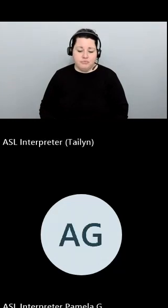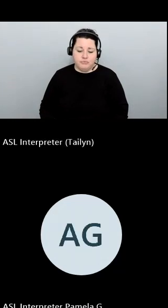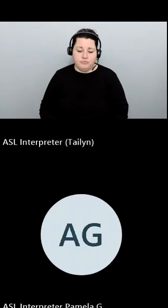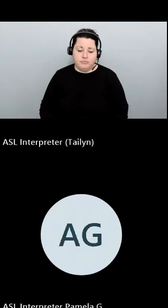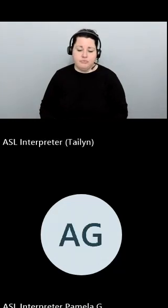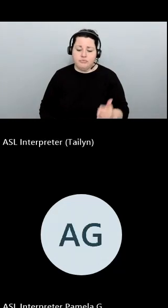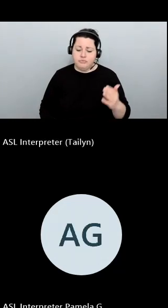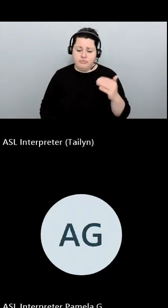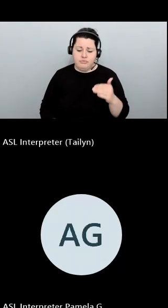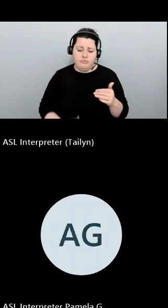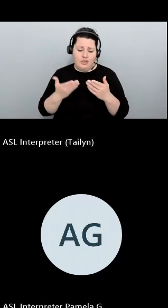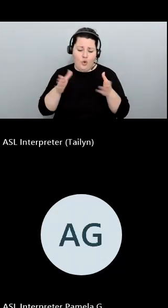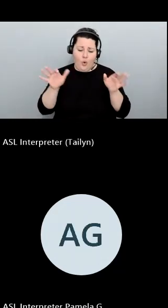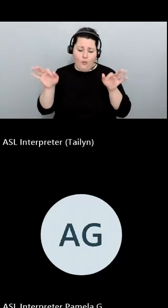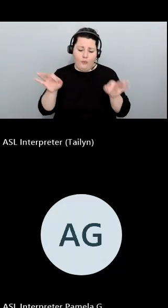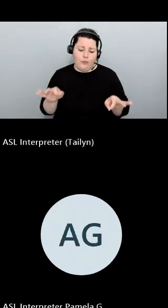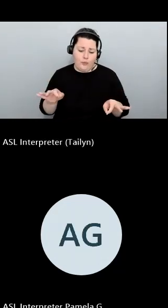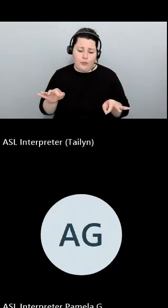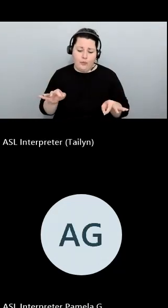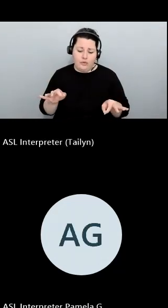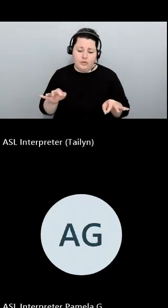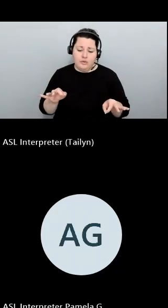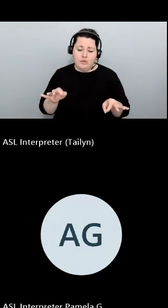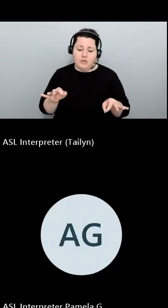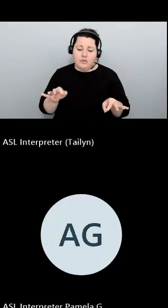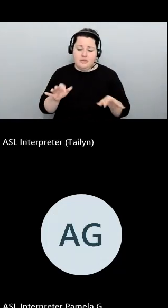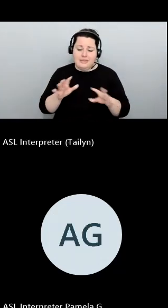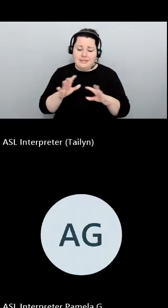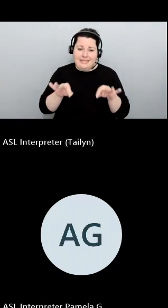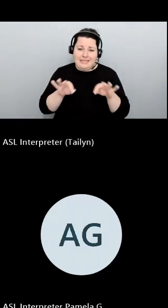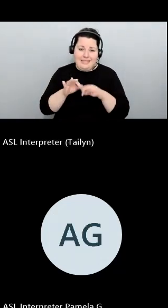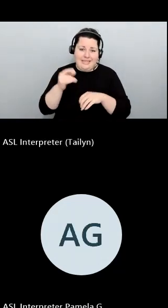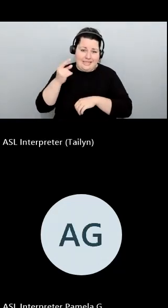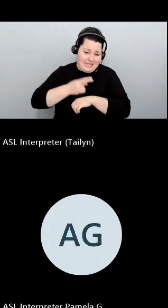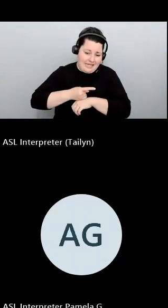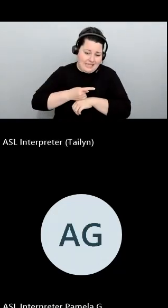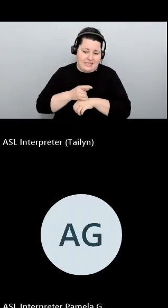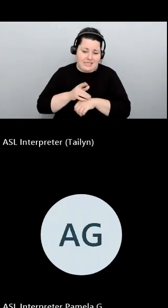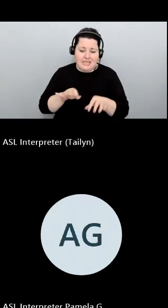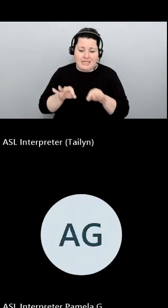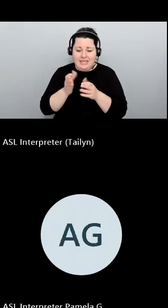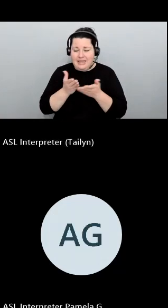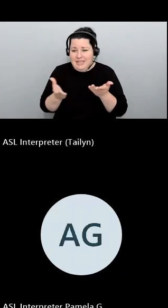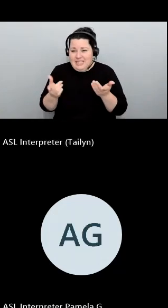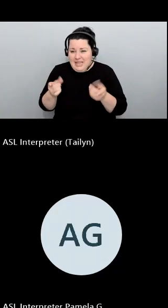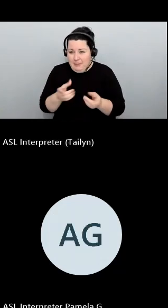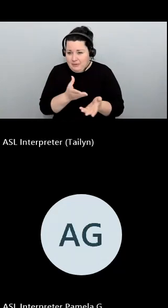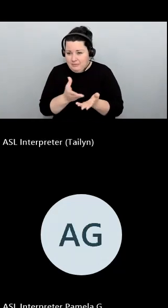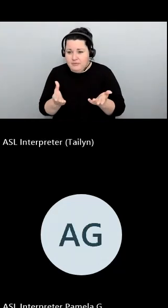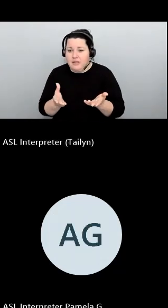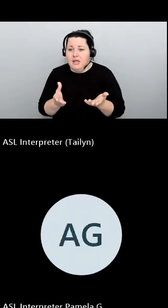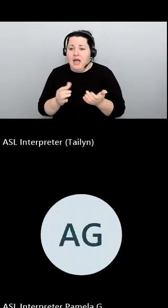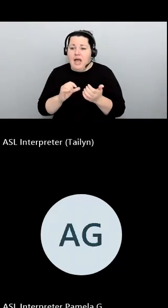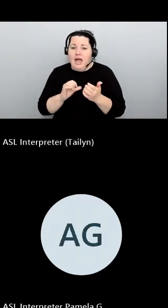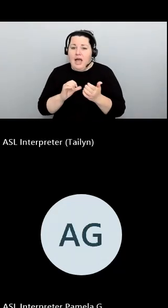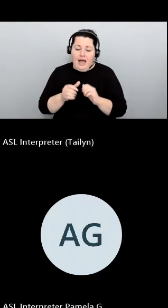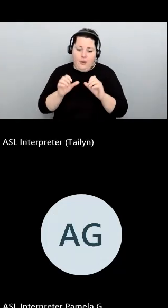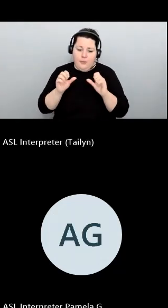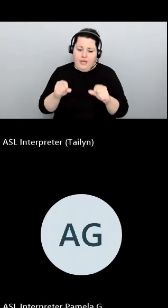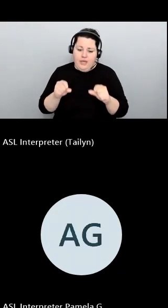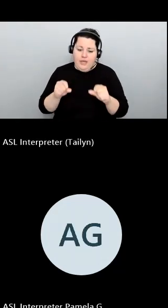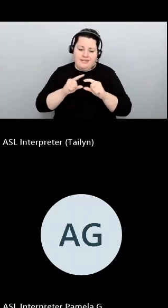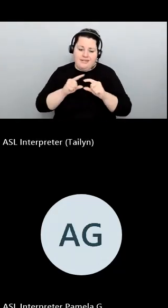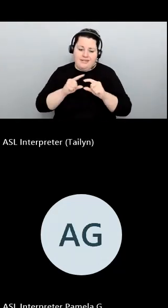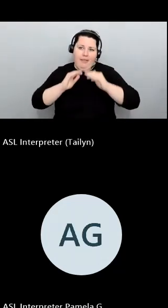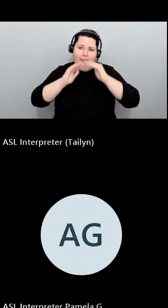an overview of kind of key dates, key things that happen, and how to plug in at various levels.